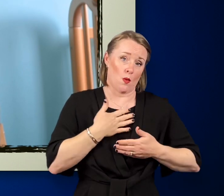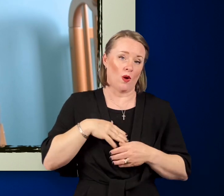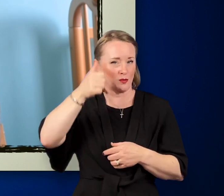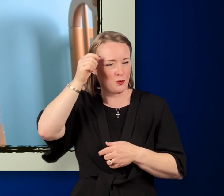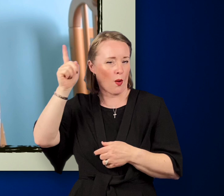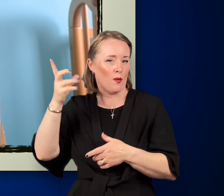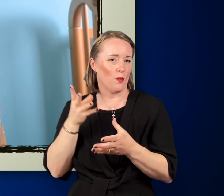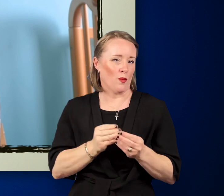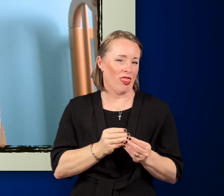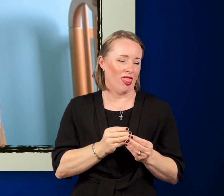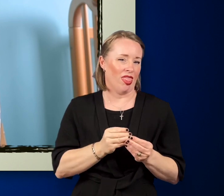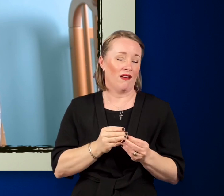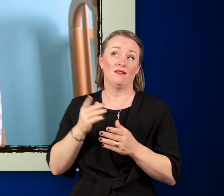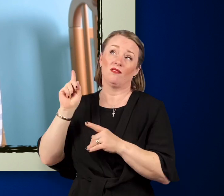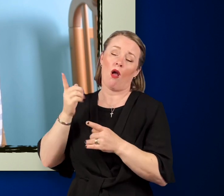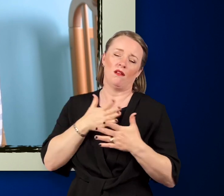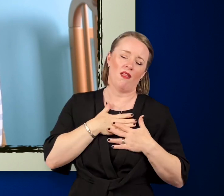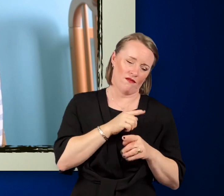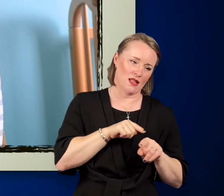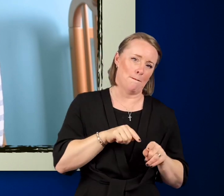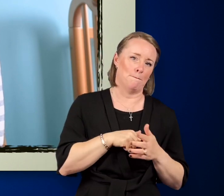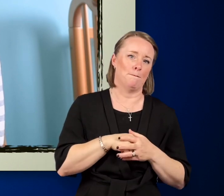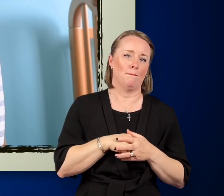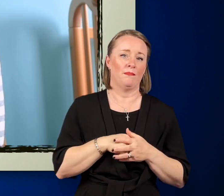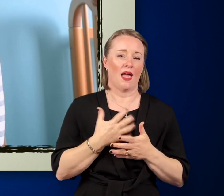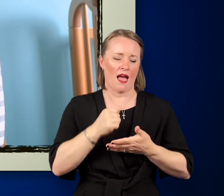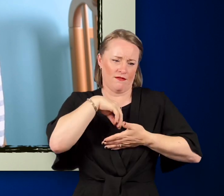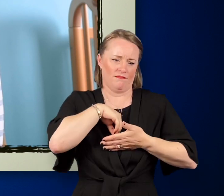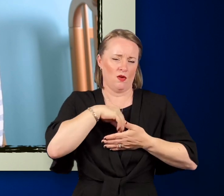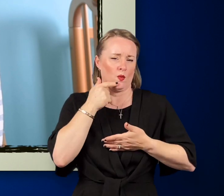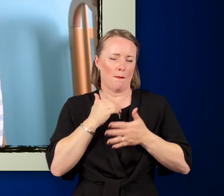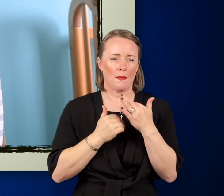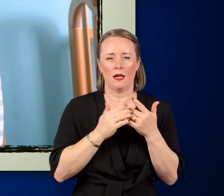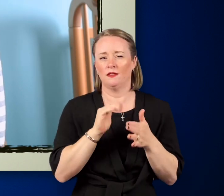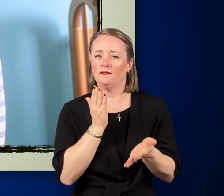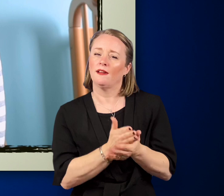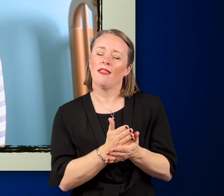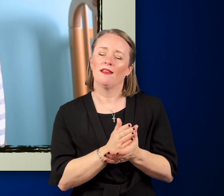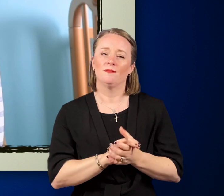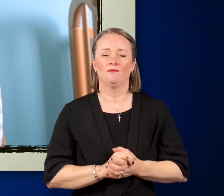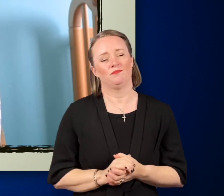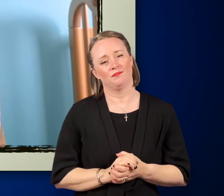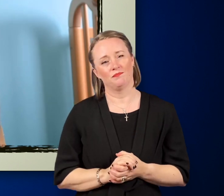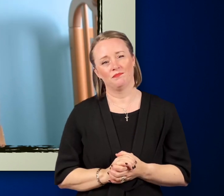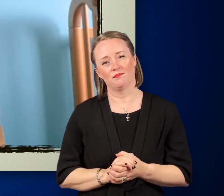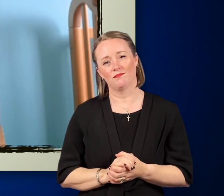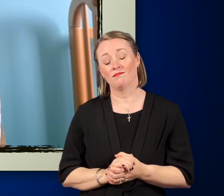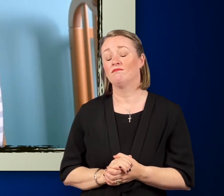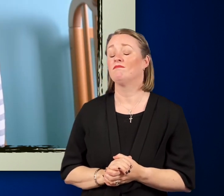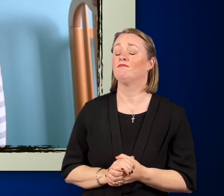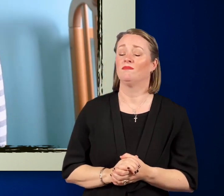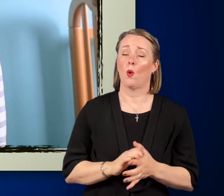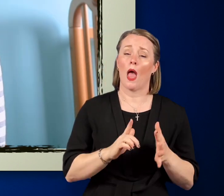there, knowing that they are loved, having the building blocks to then build their own faith on that. Probably the first book that